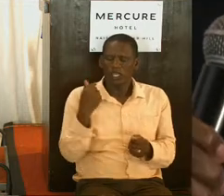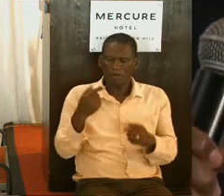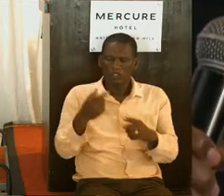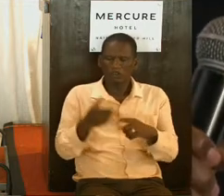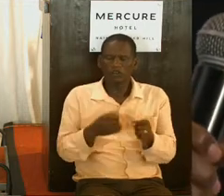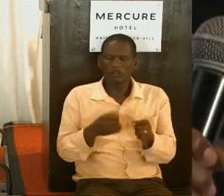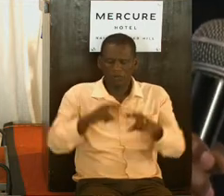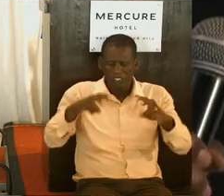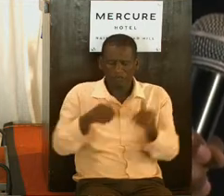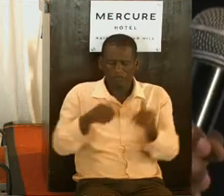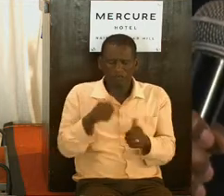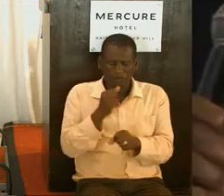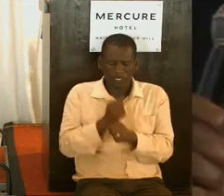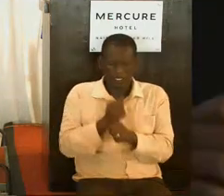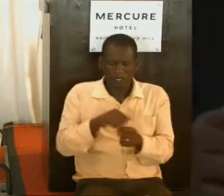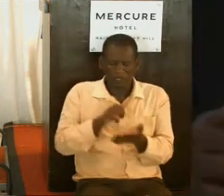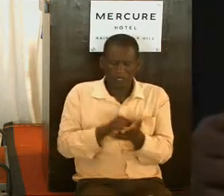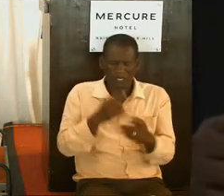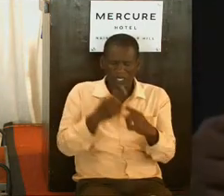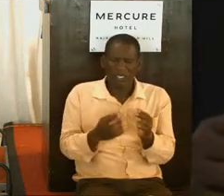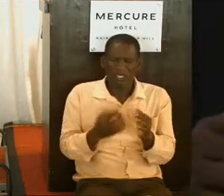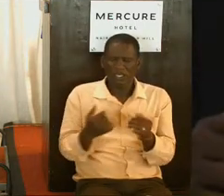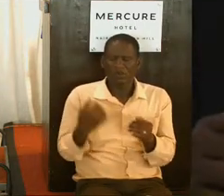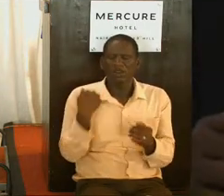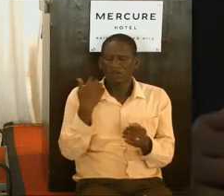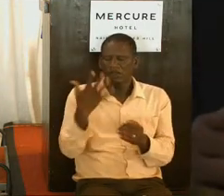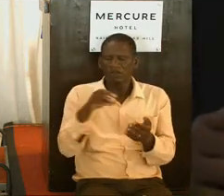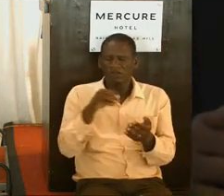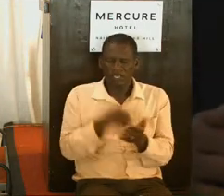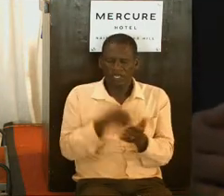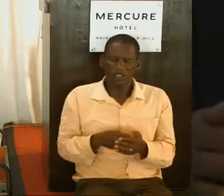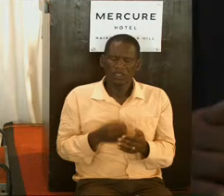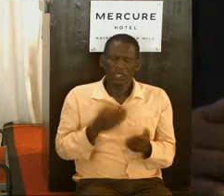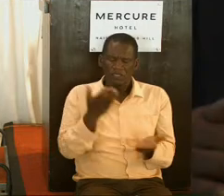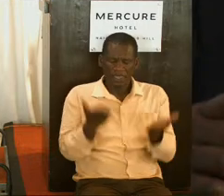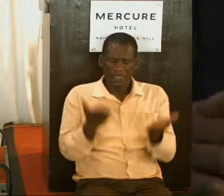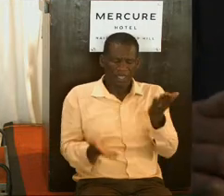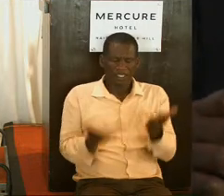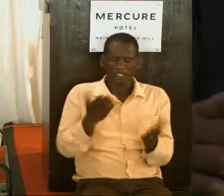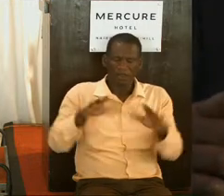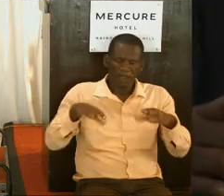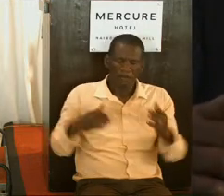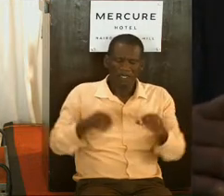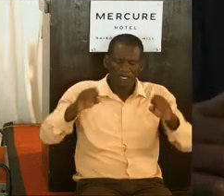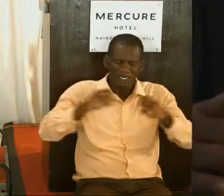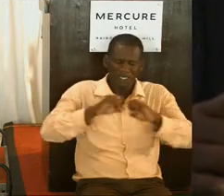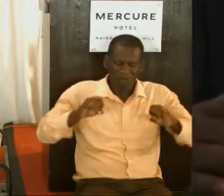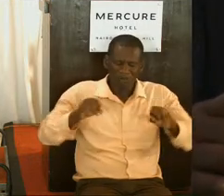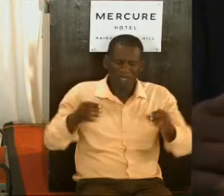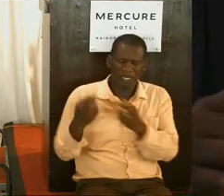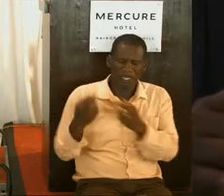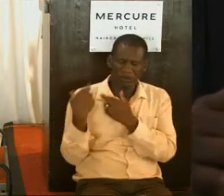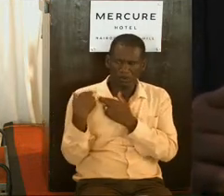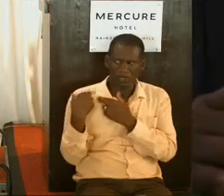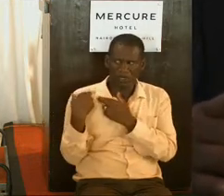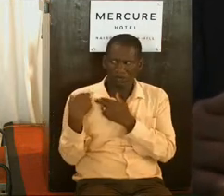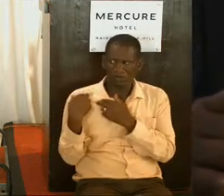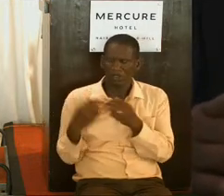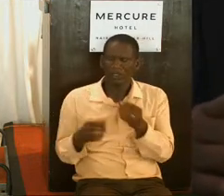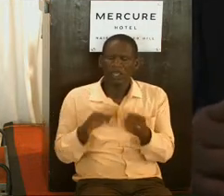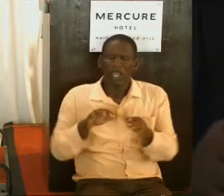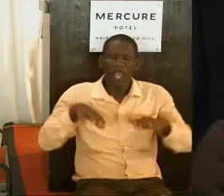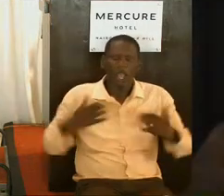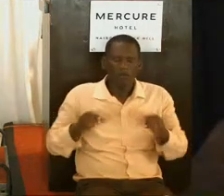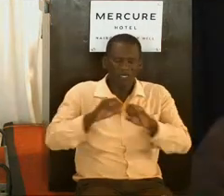from the survey in that year and then number five the assessment on transparency and accountability that